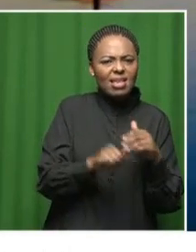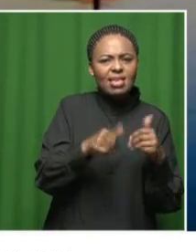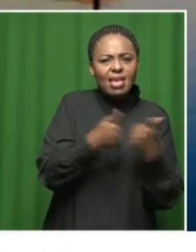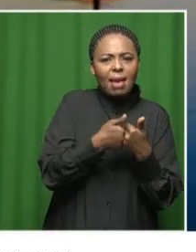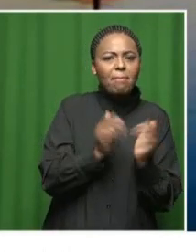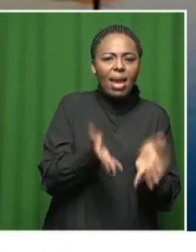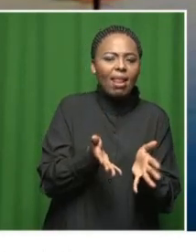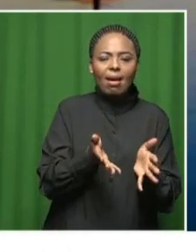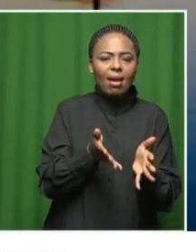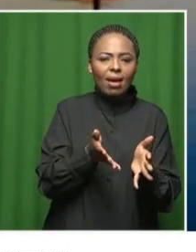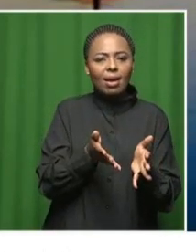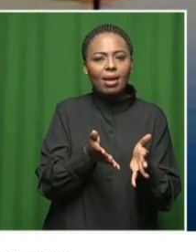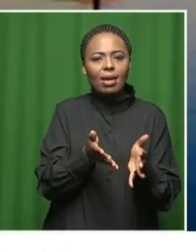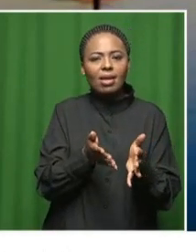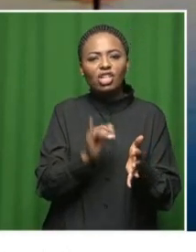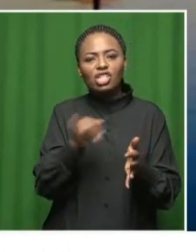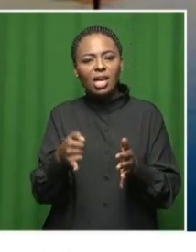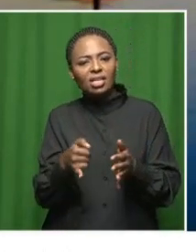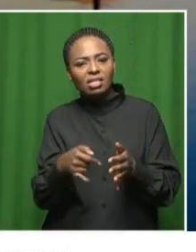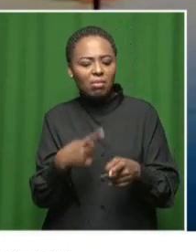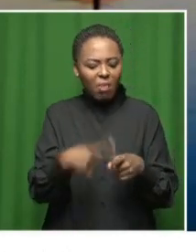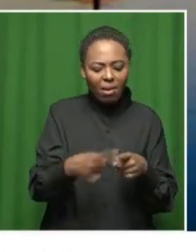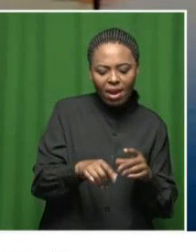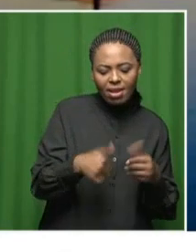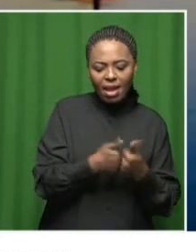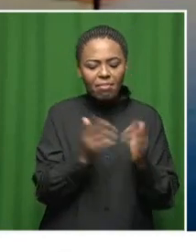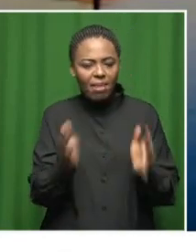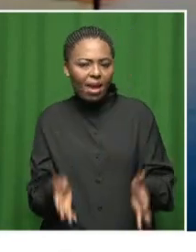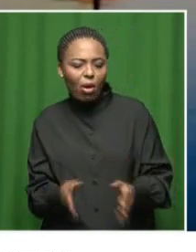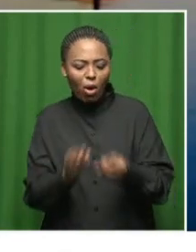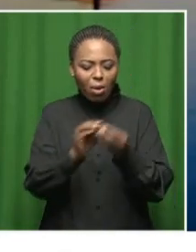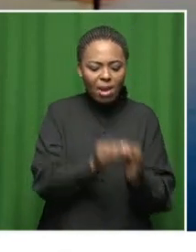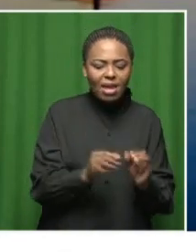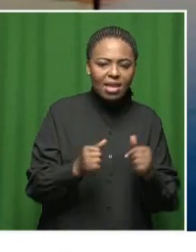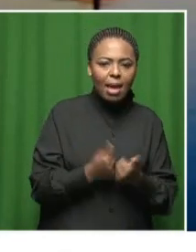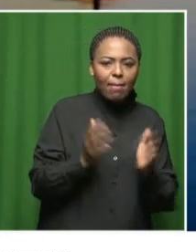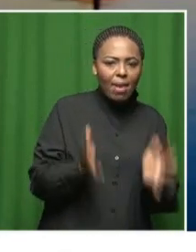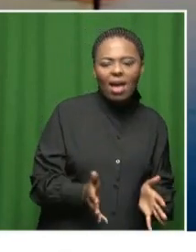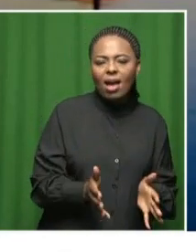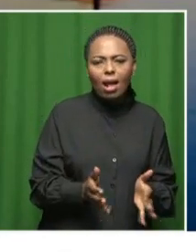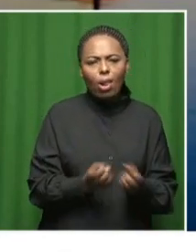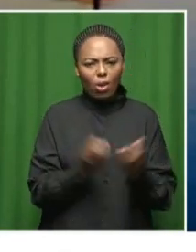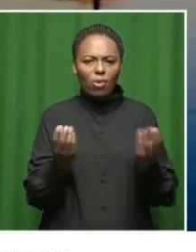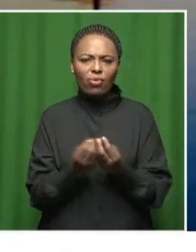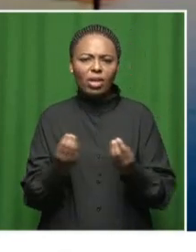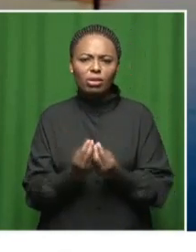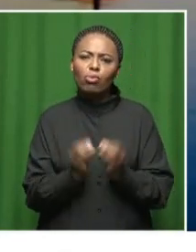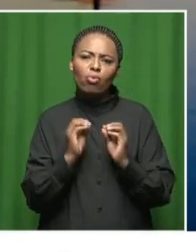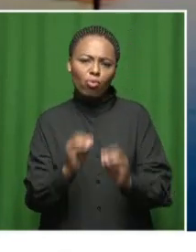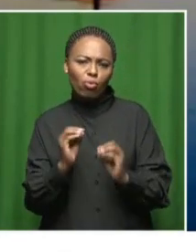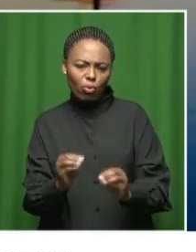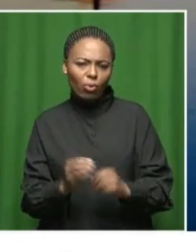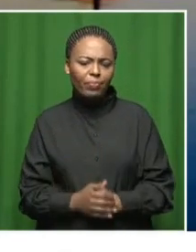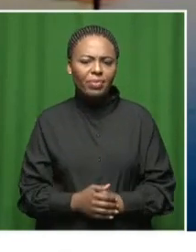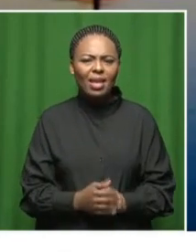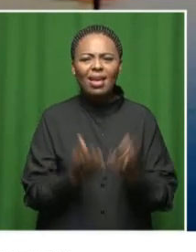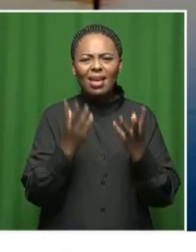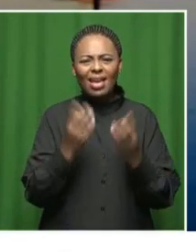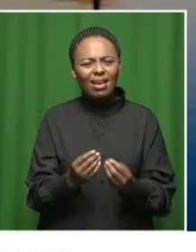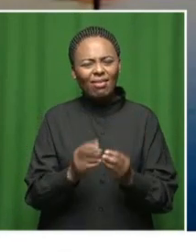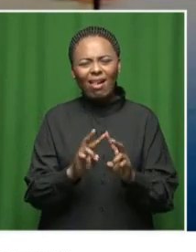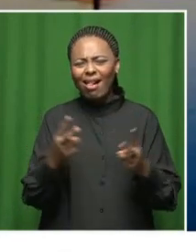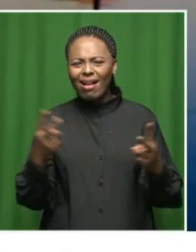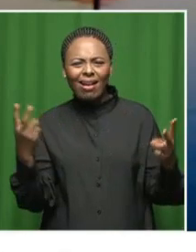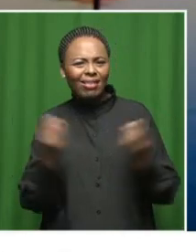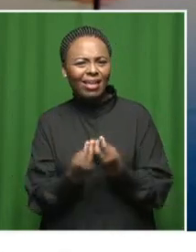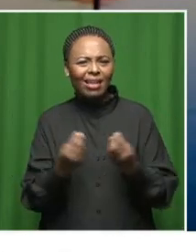as well like playing the games, right? And also making the games. There's also things around it. That we have shoutcasters. It's a whole industry. You have